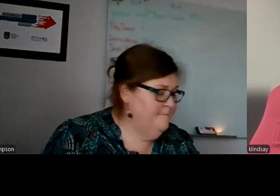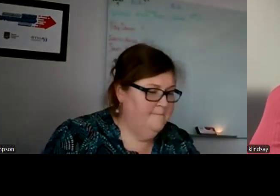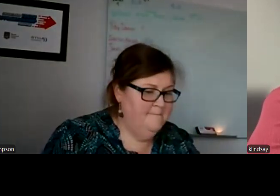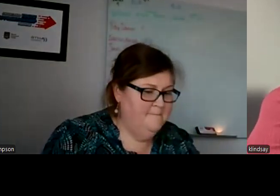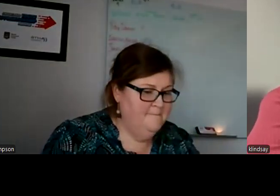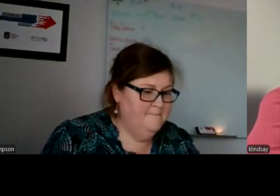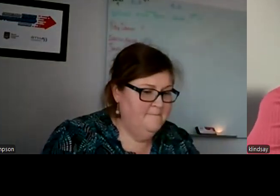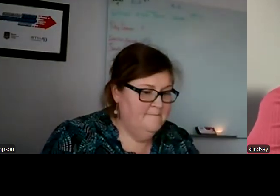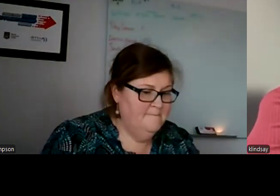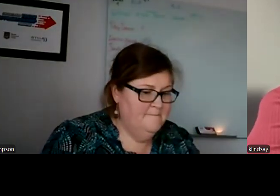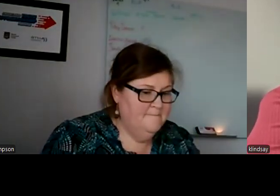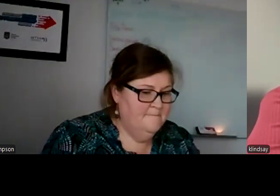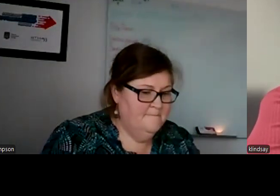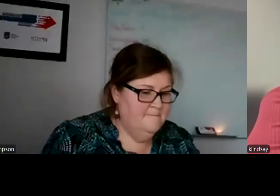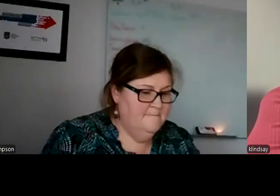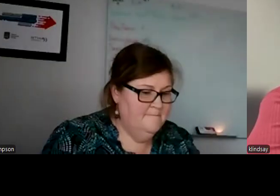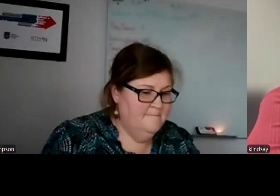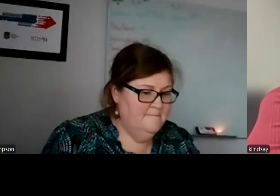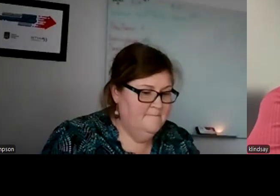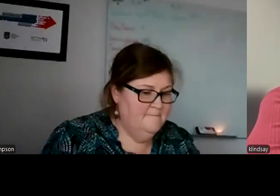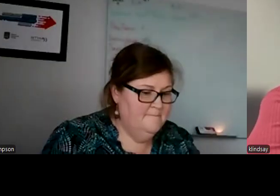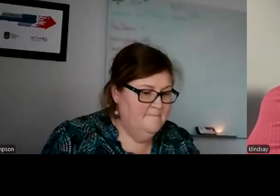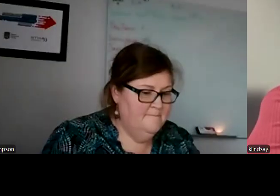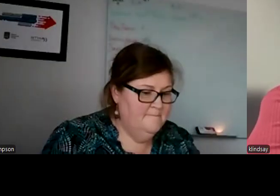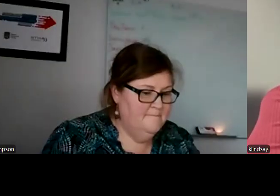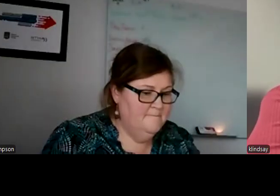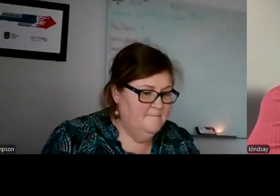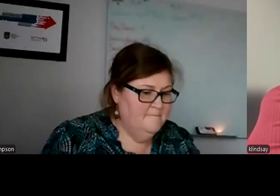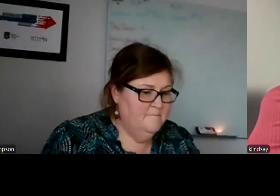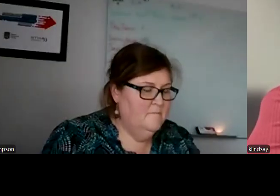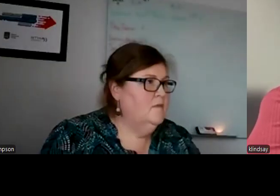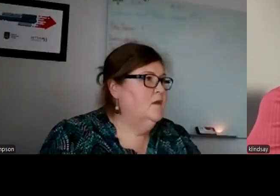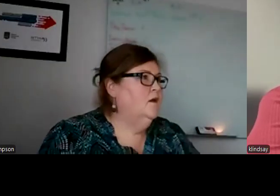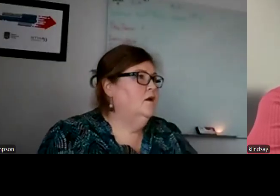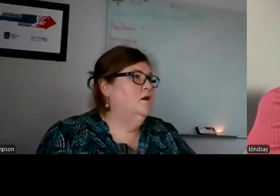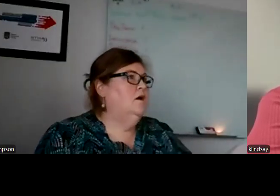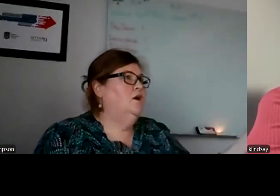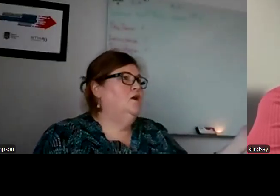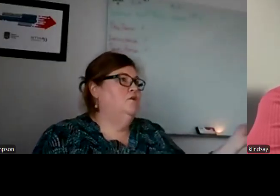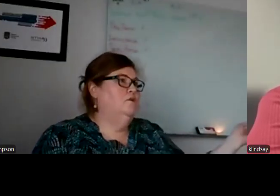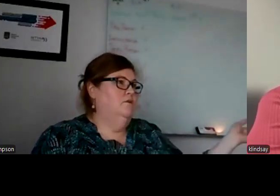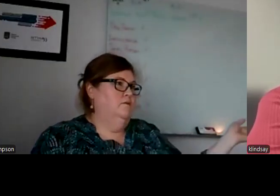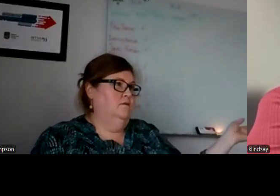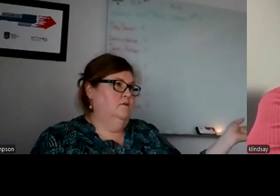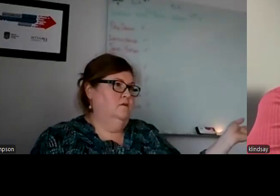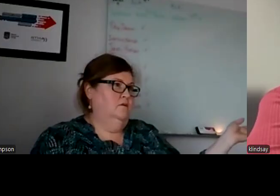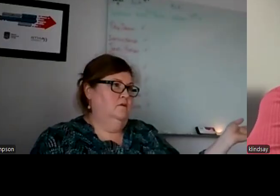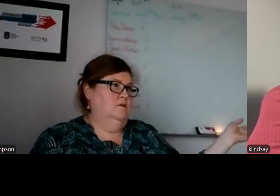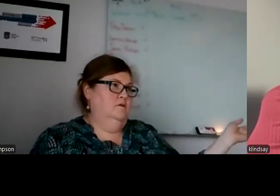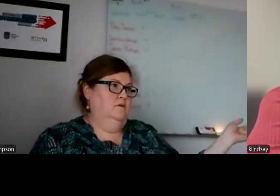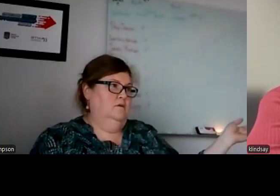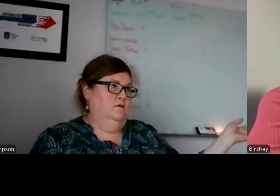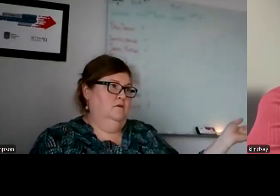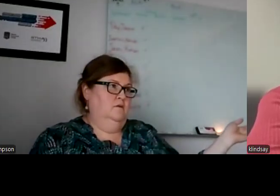less population at a mark or at a employment age. It's in part because, unemployment rate's been